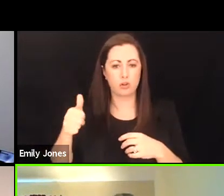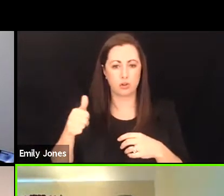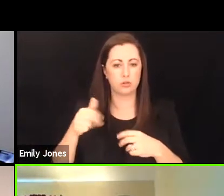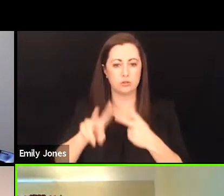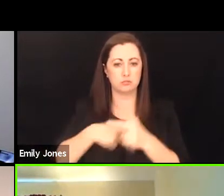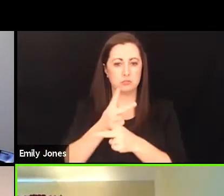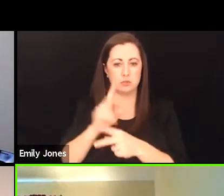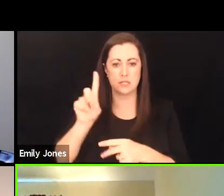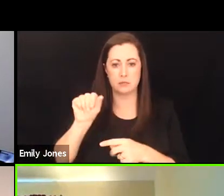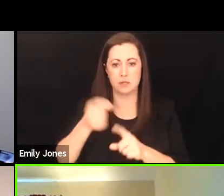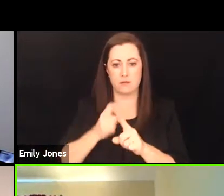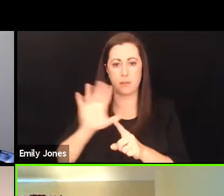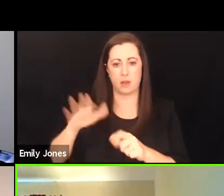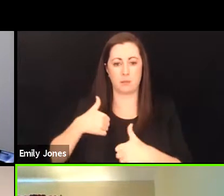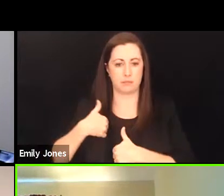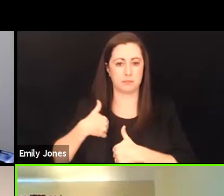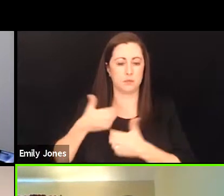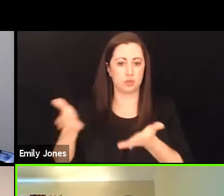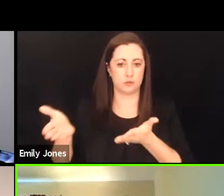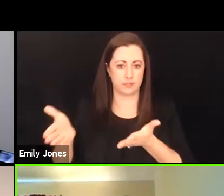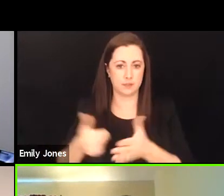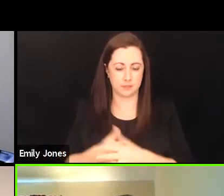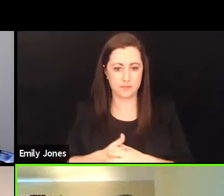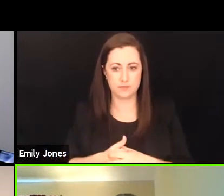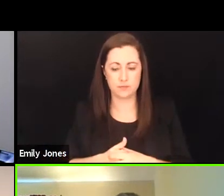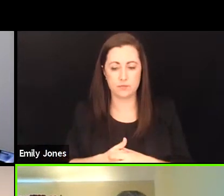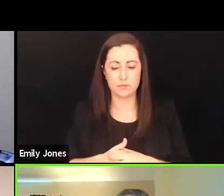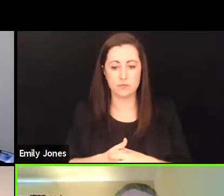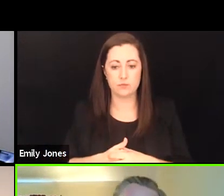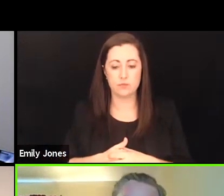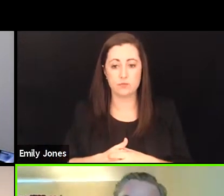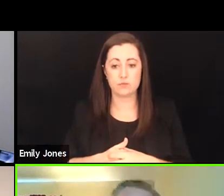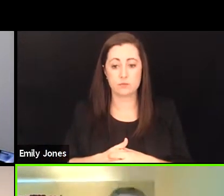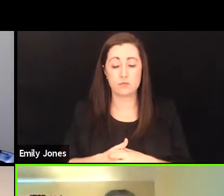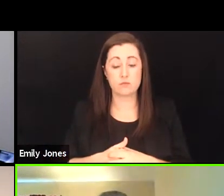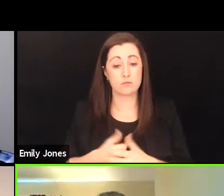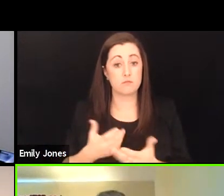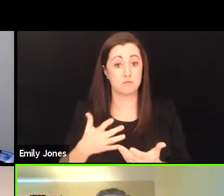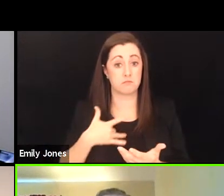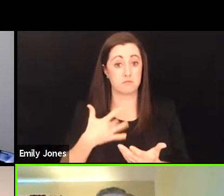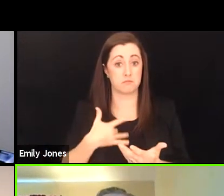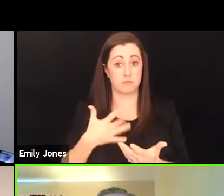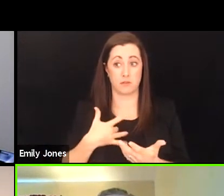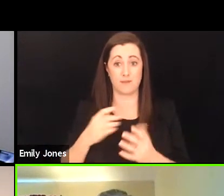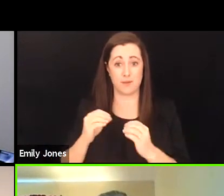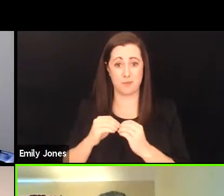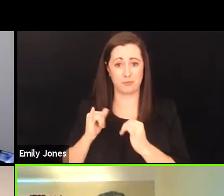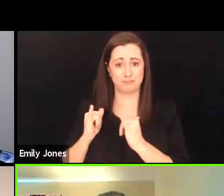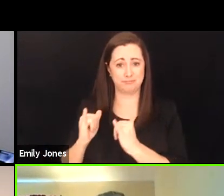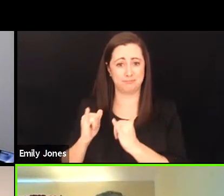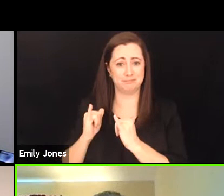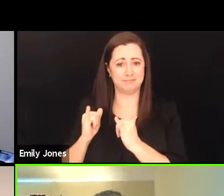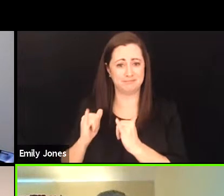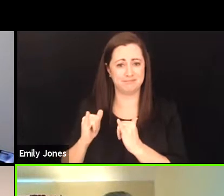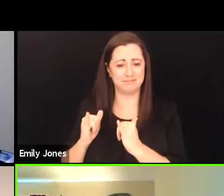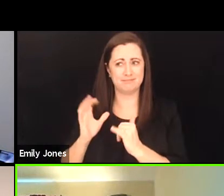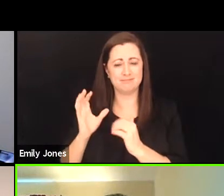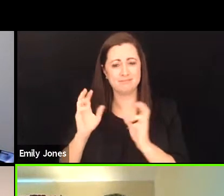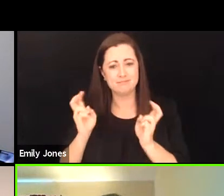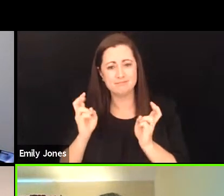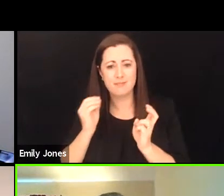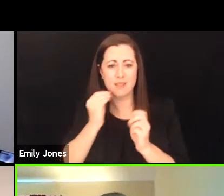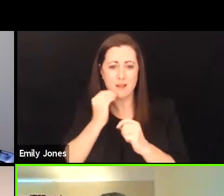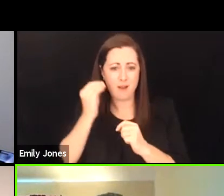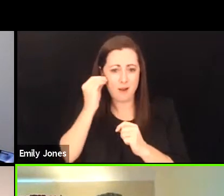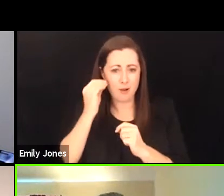their military service. So in that aspect, it does make me feel like I'm more at home, because, you know, when I go to